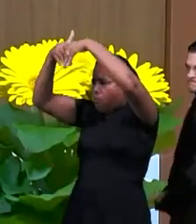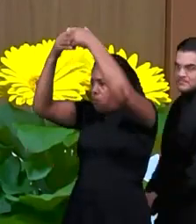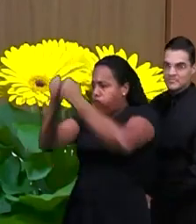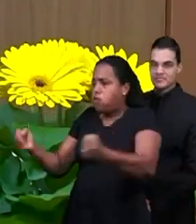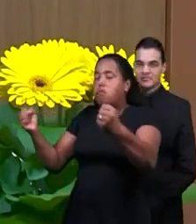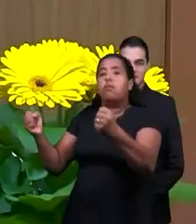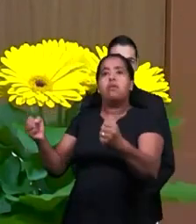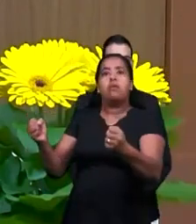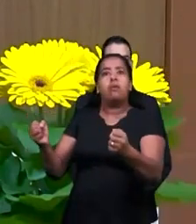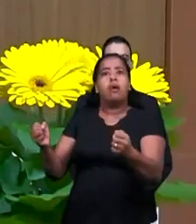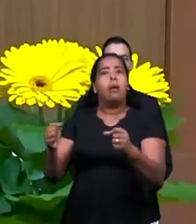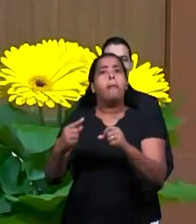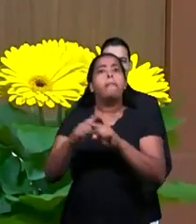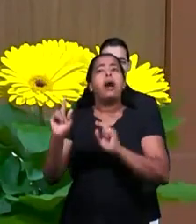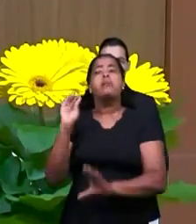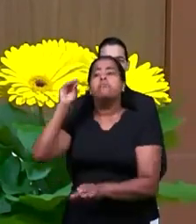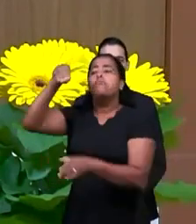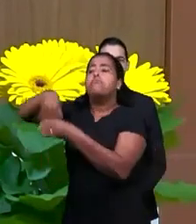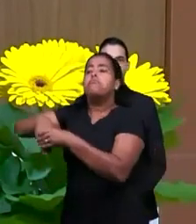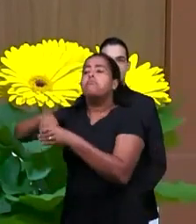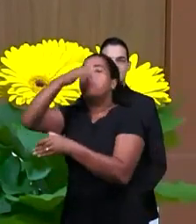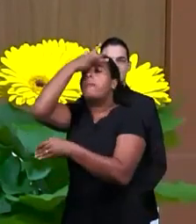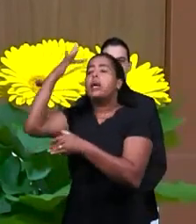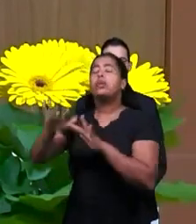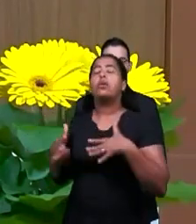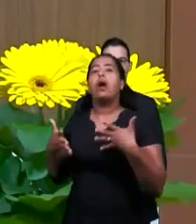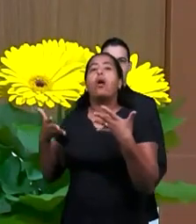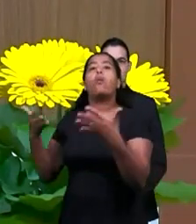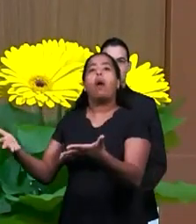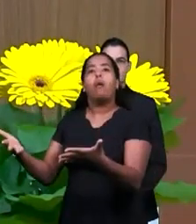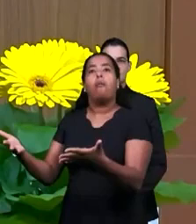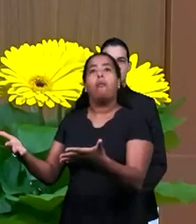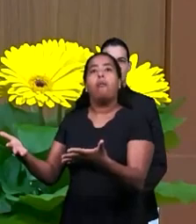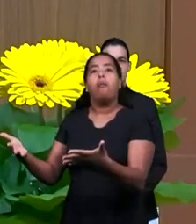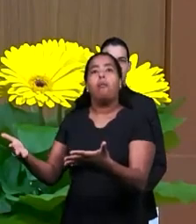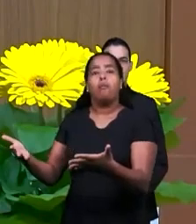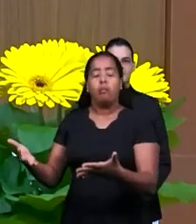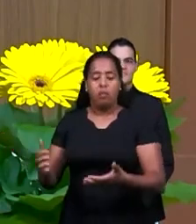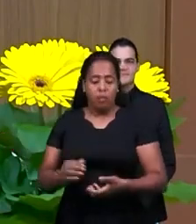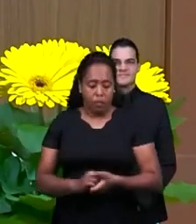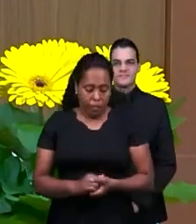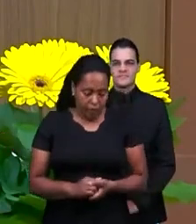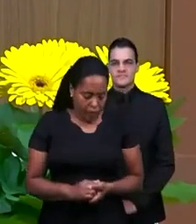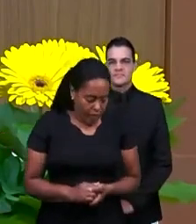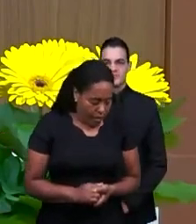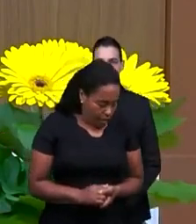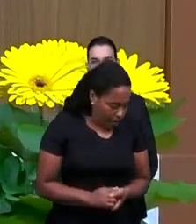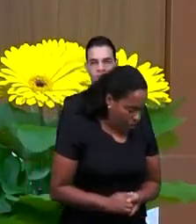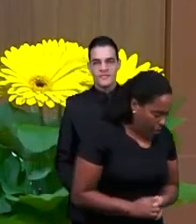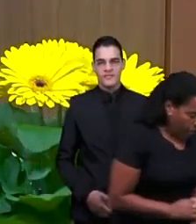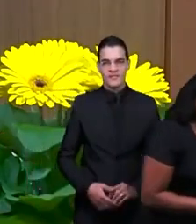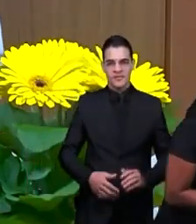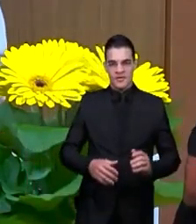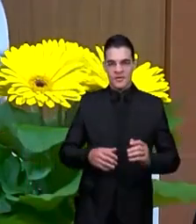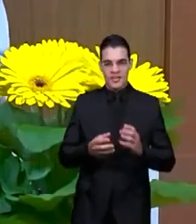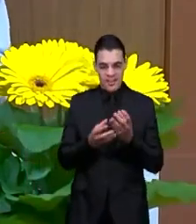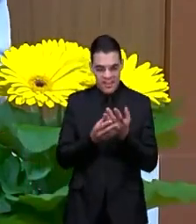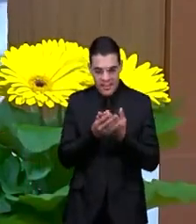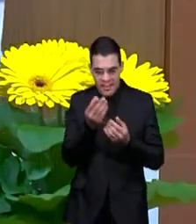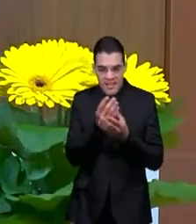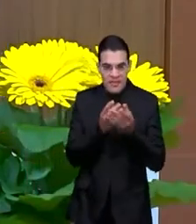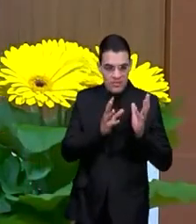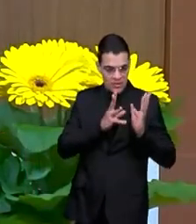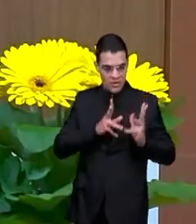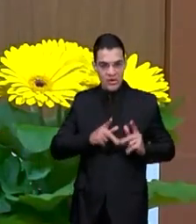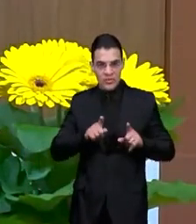torn. Yes, it was torn. But those who are entering there, the word says, he who has clean hands and a pure heart, who